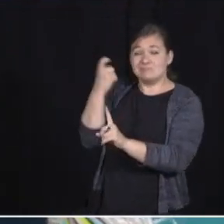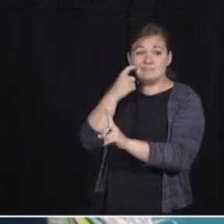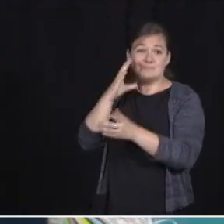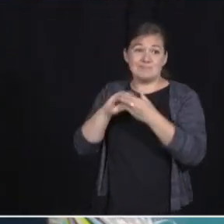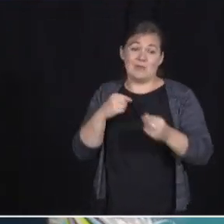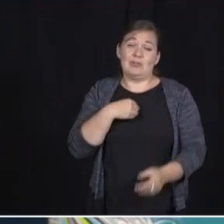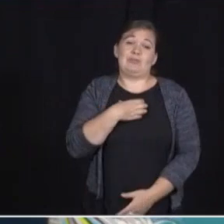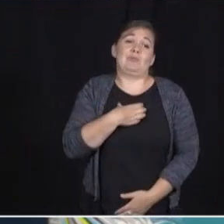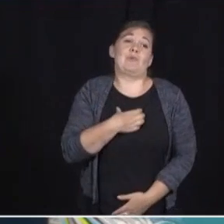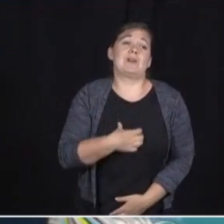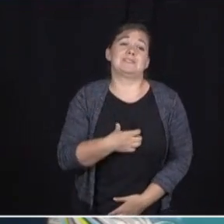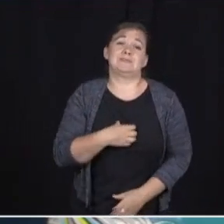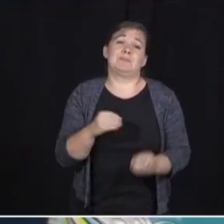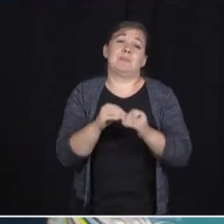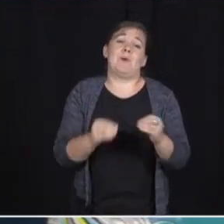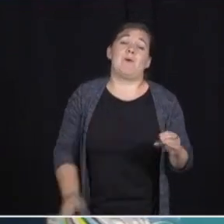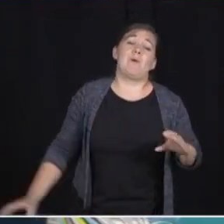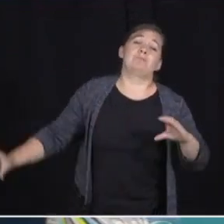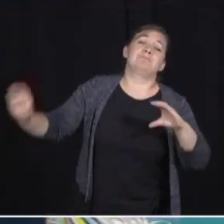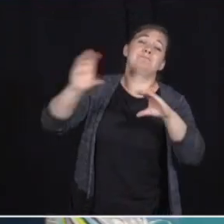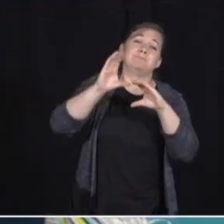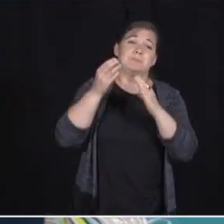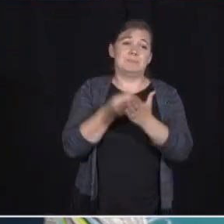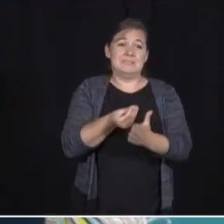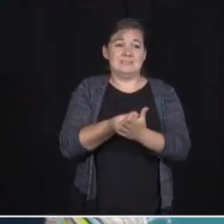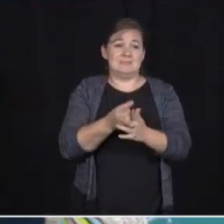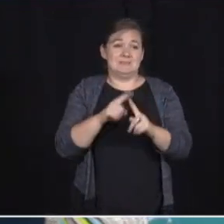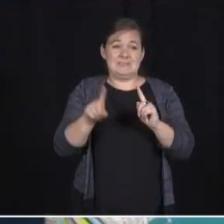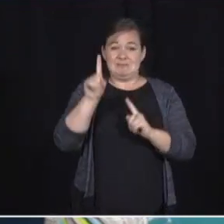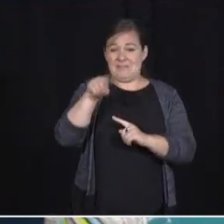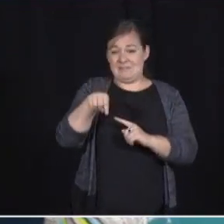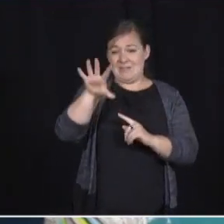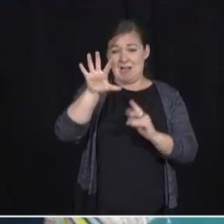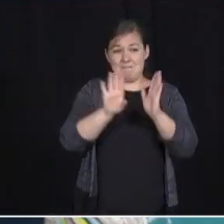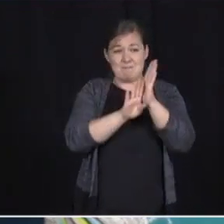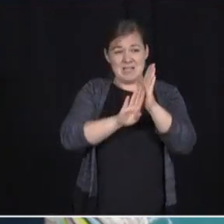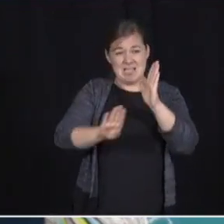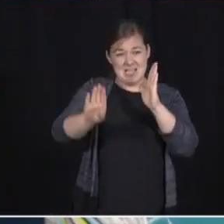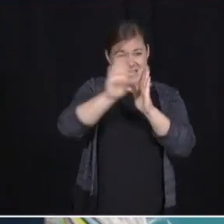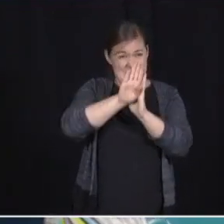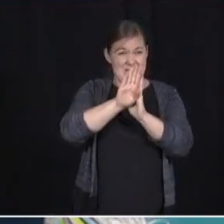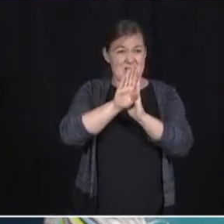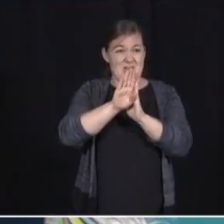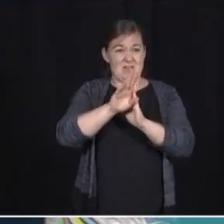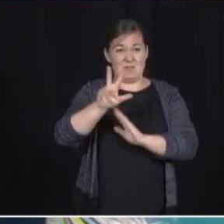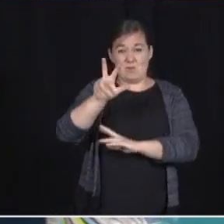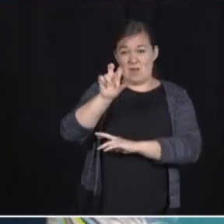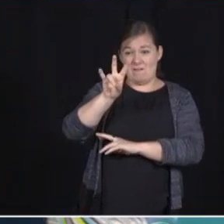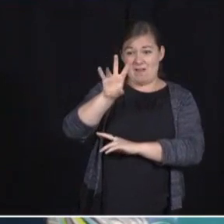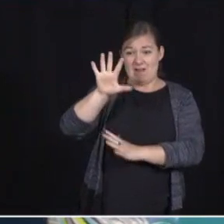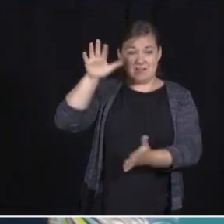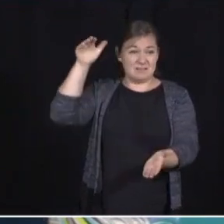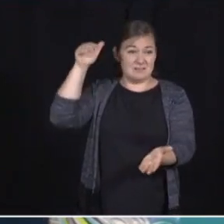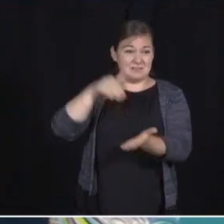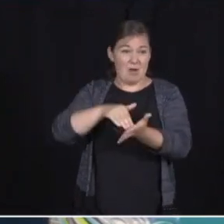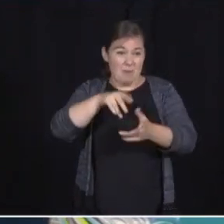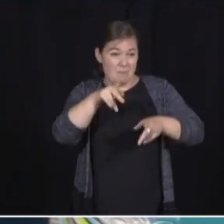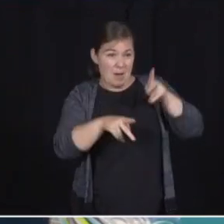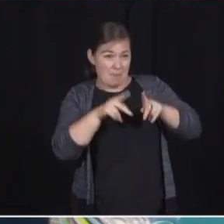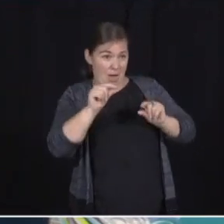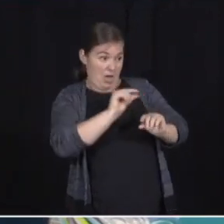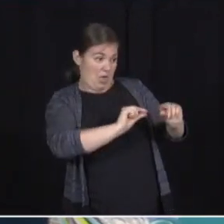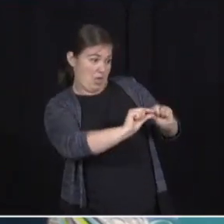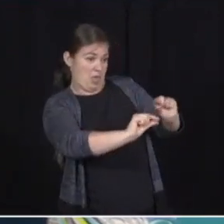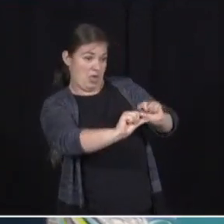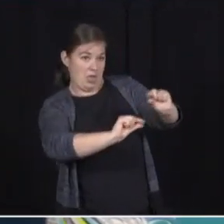more, but $1.5 billion and over 375,000 people in Ontario is